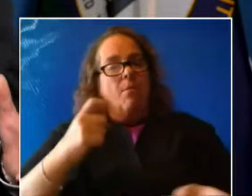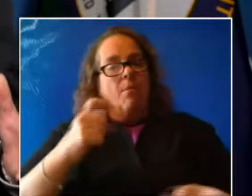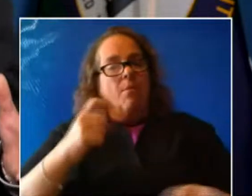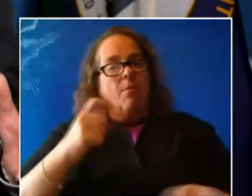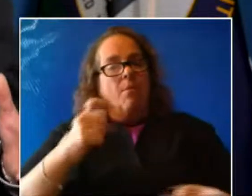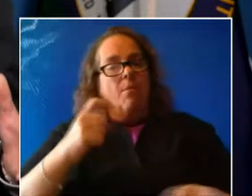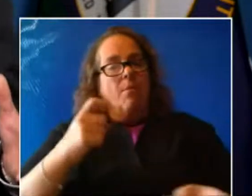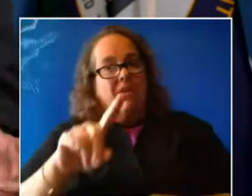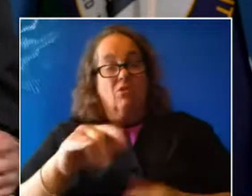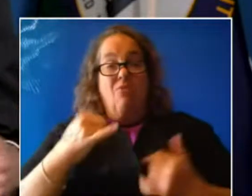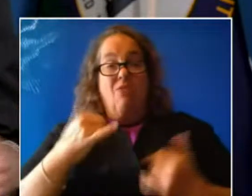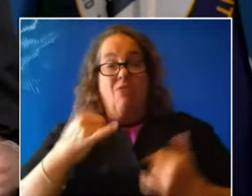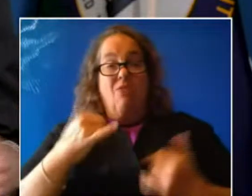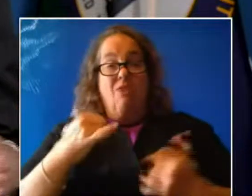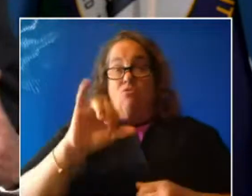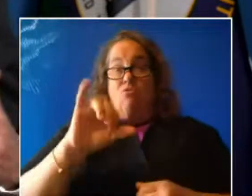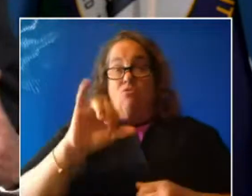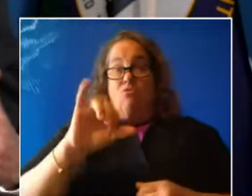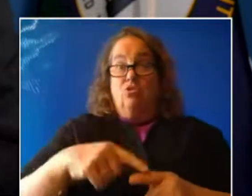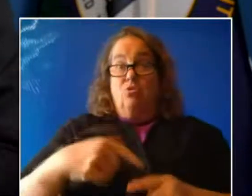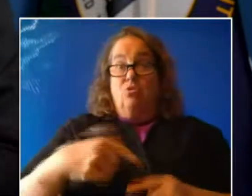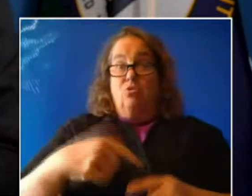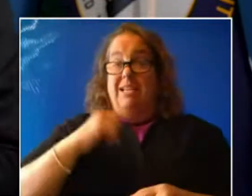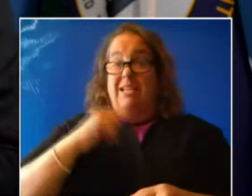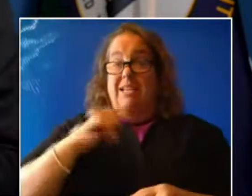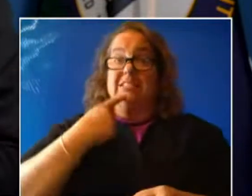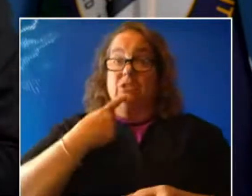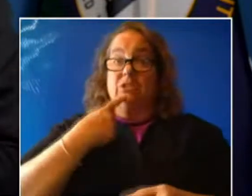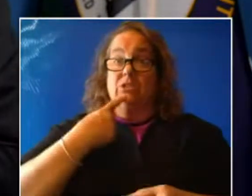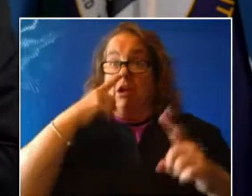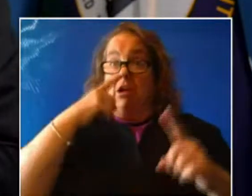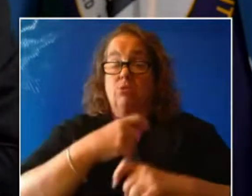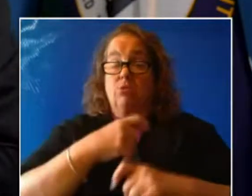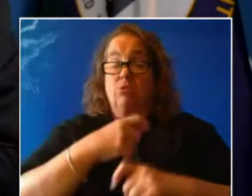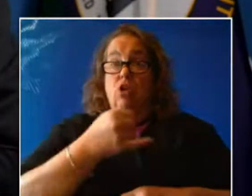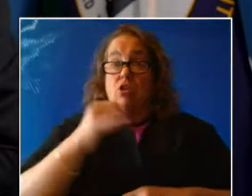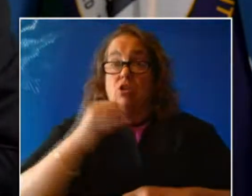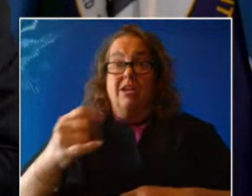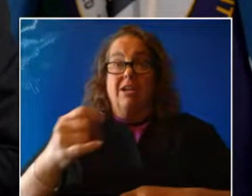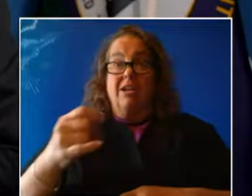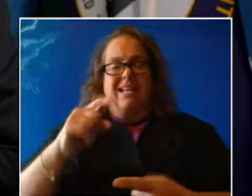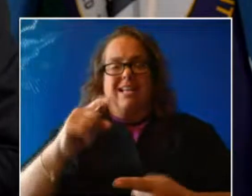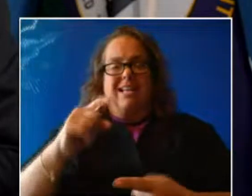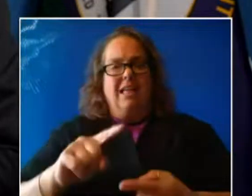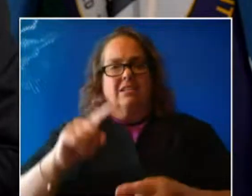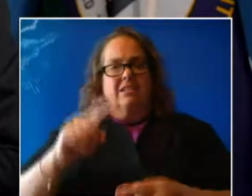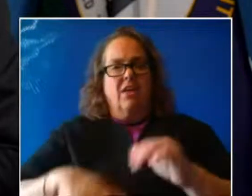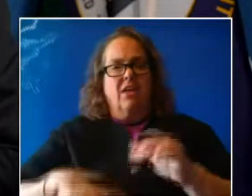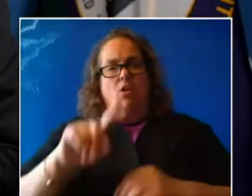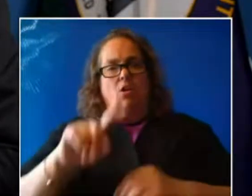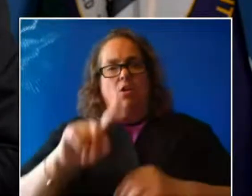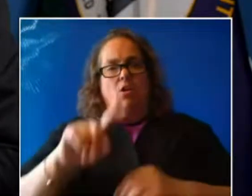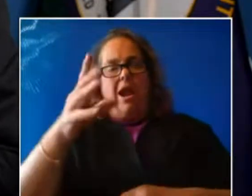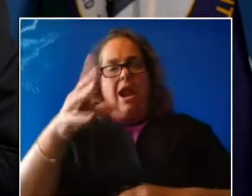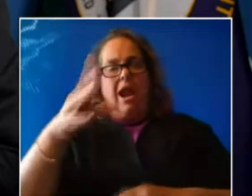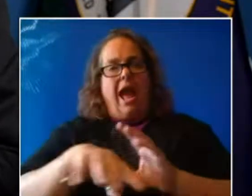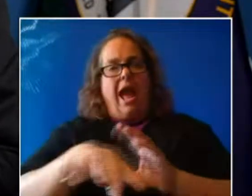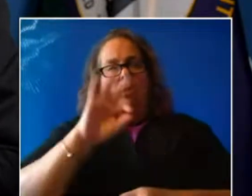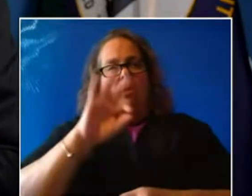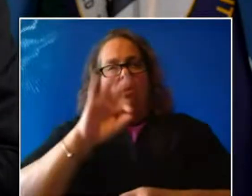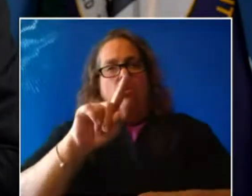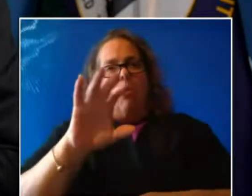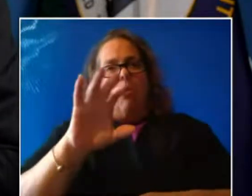complication to the Johnson & Johnson vaccine is less than 1 in a million. But based on how many people have died in the United States versus the